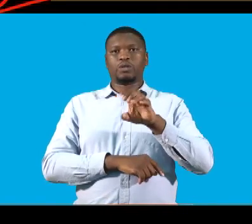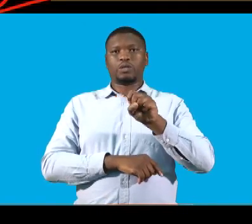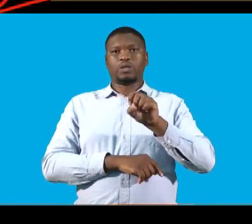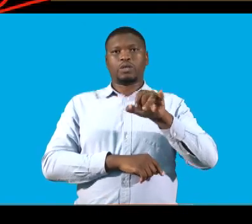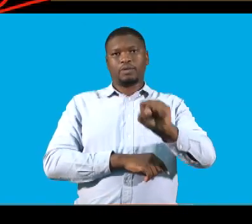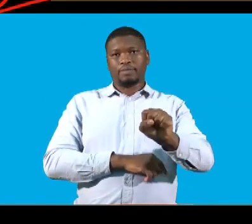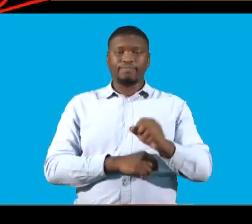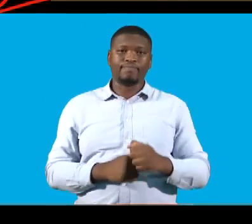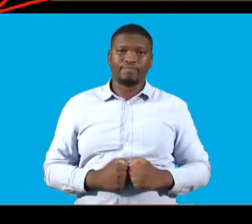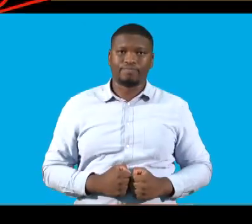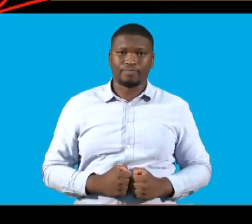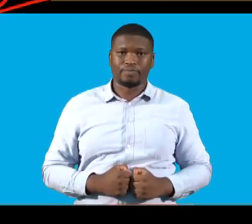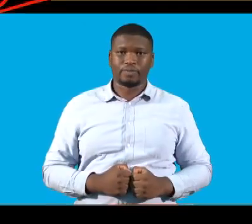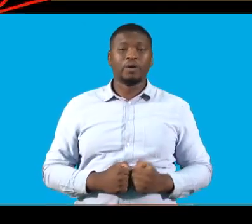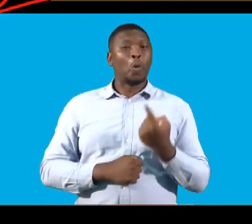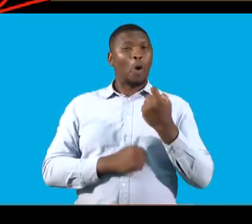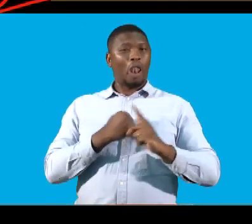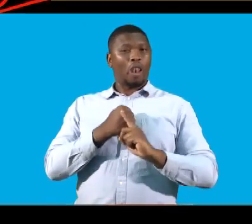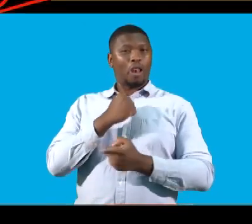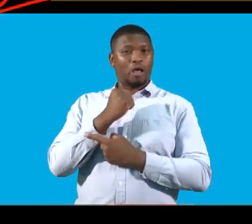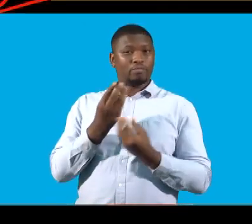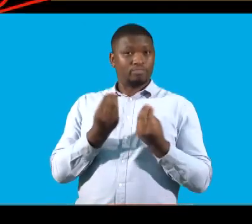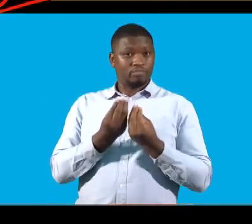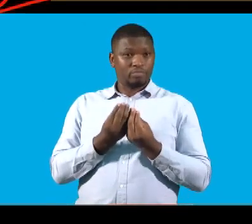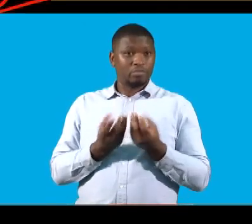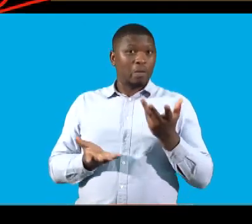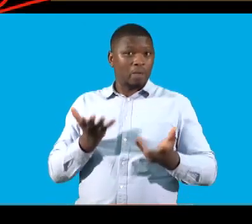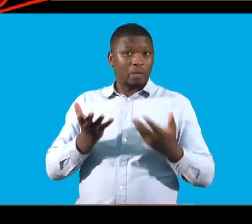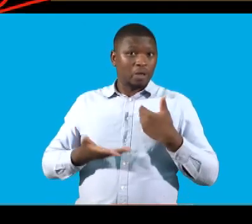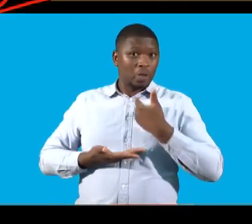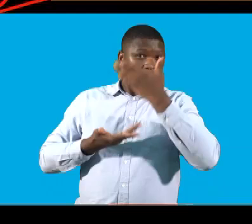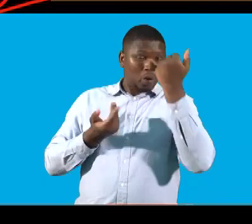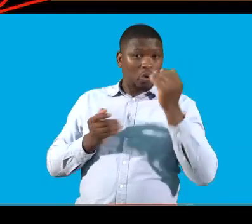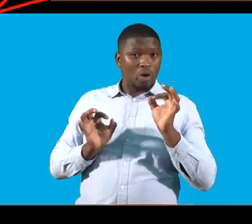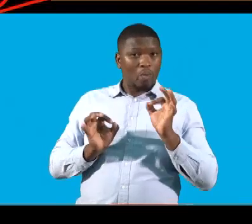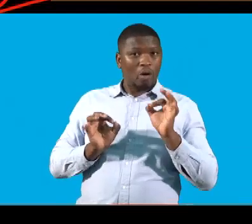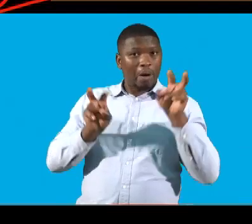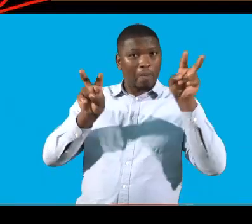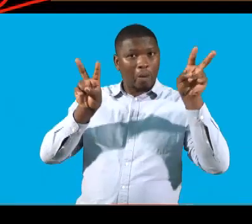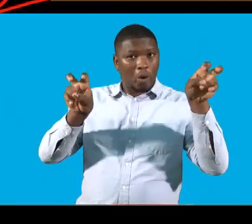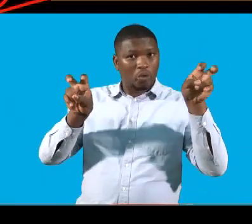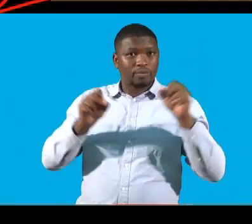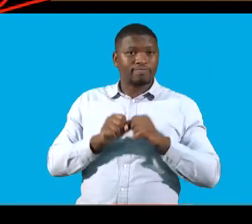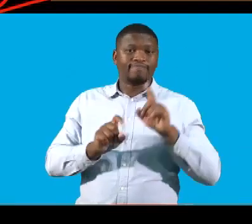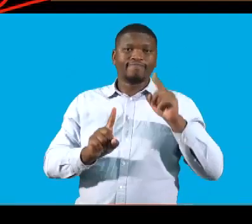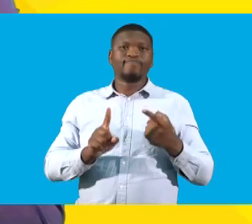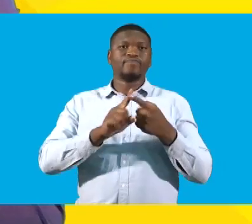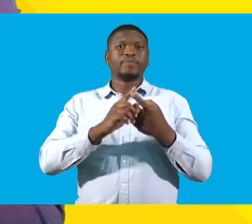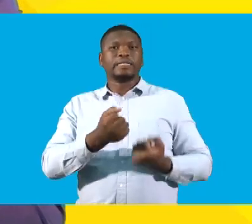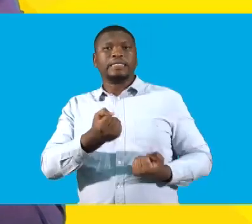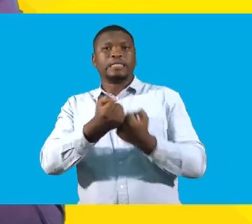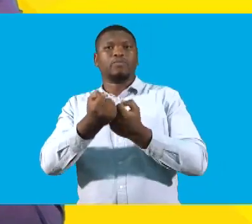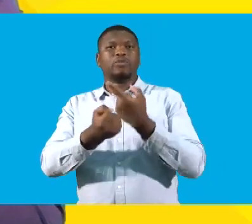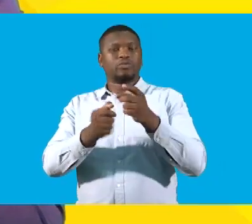statement. Now, just one last thing. You may not know an exact quote to use